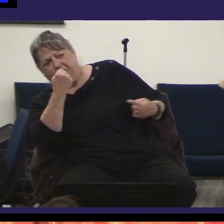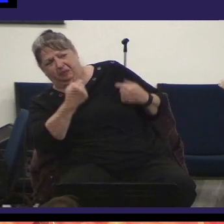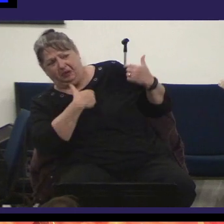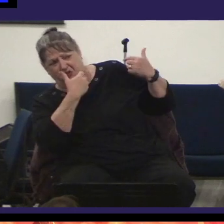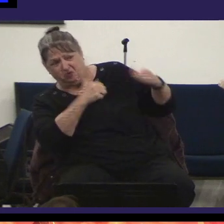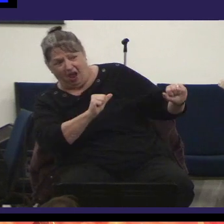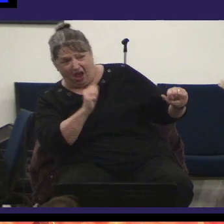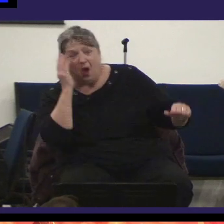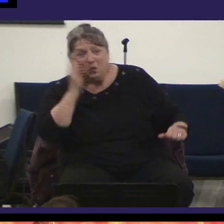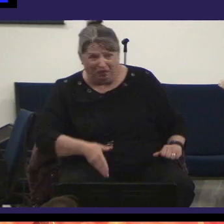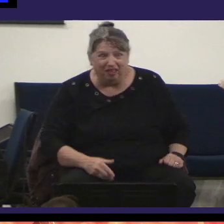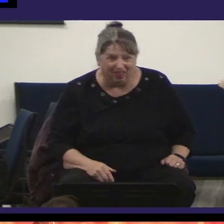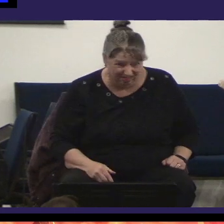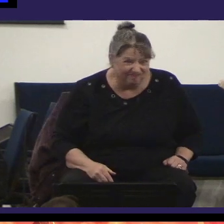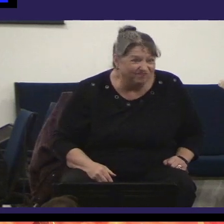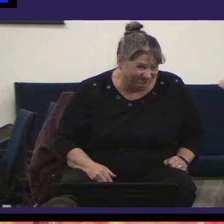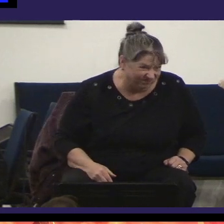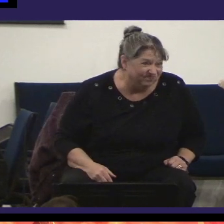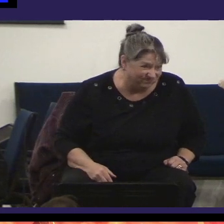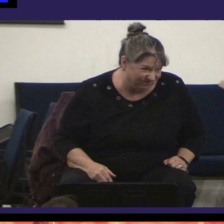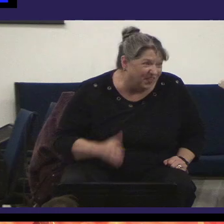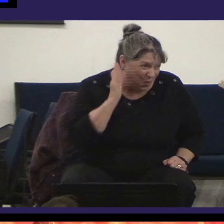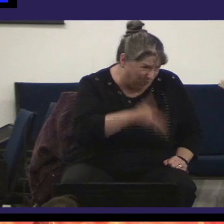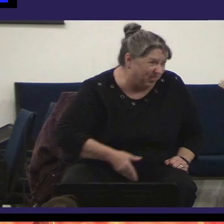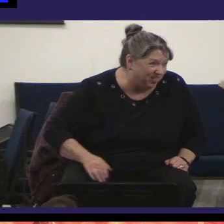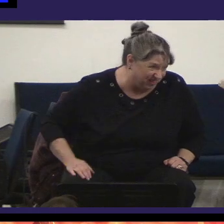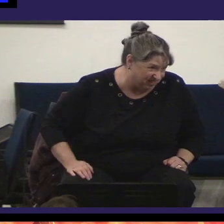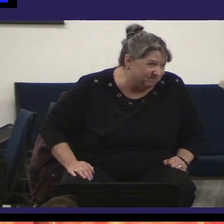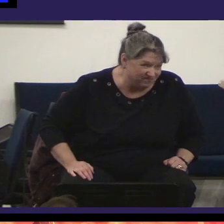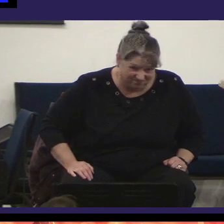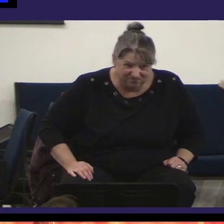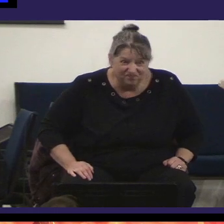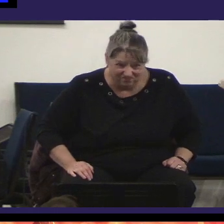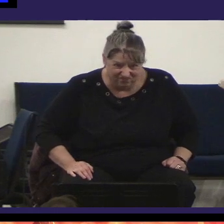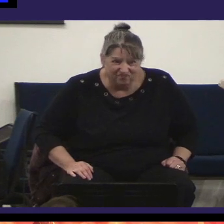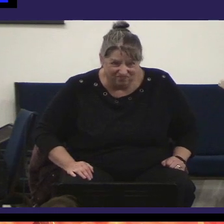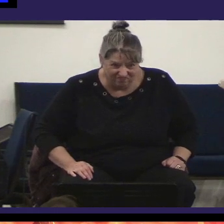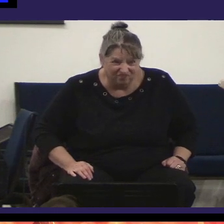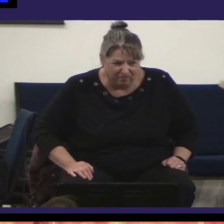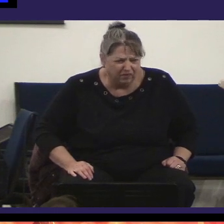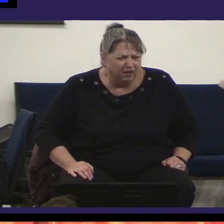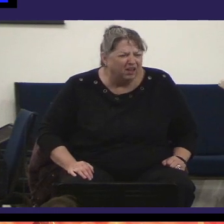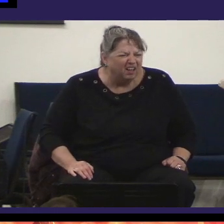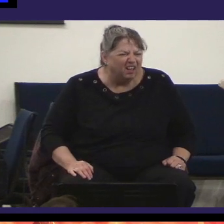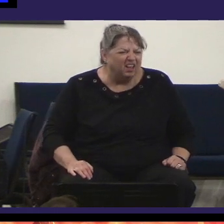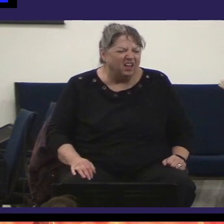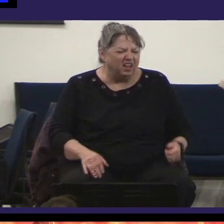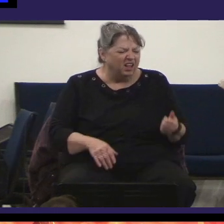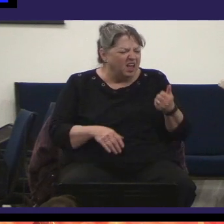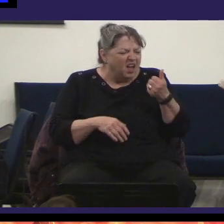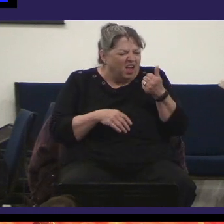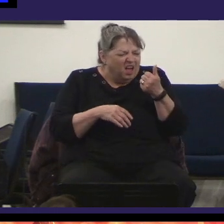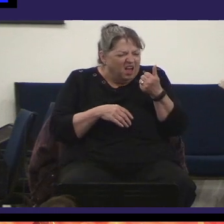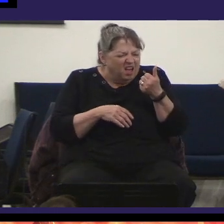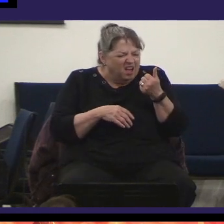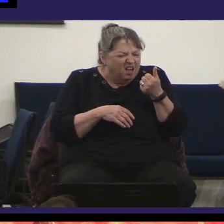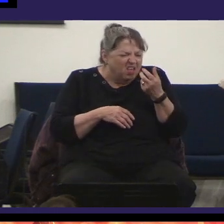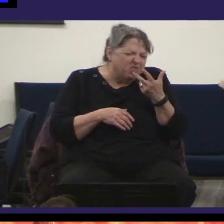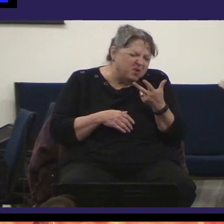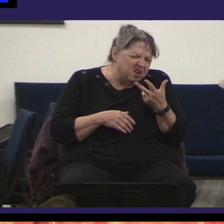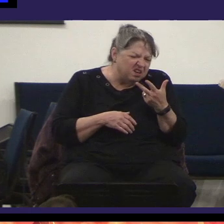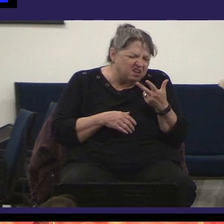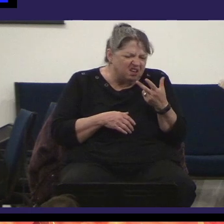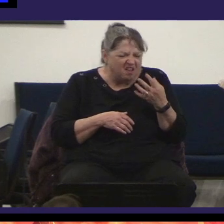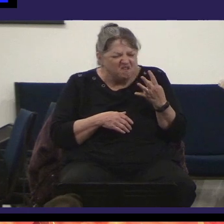he's going to attack that part of your life. So having part of the armor is not enough. He says, put on the